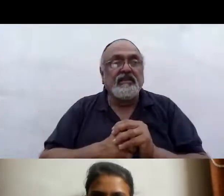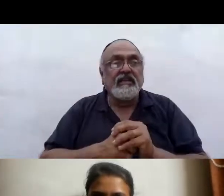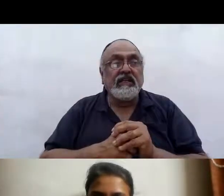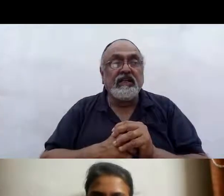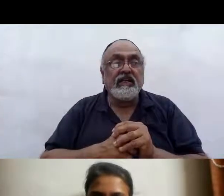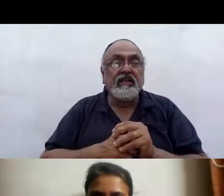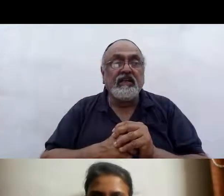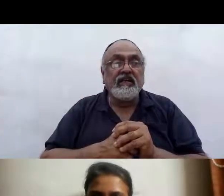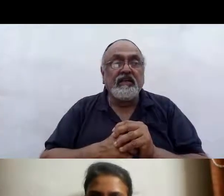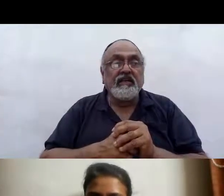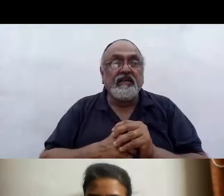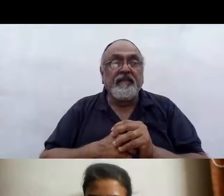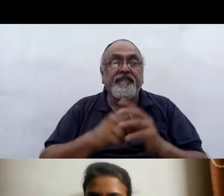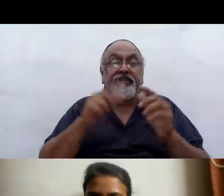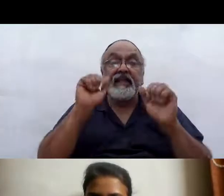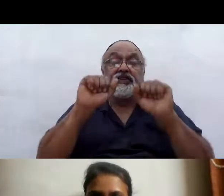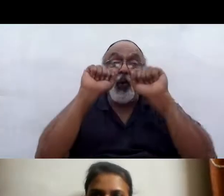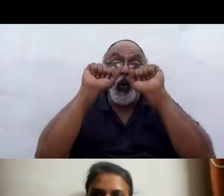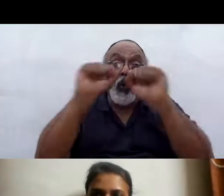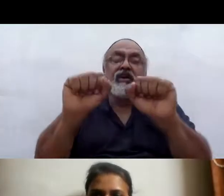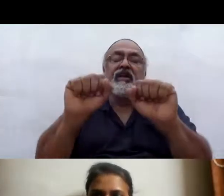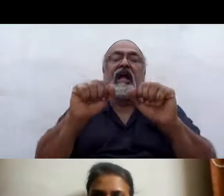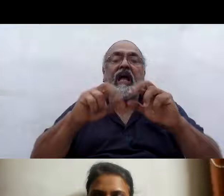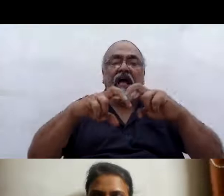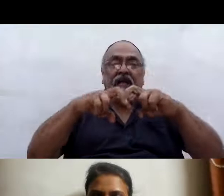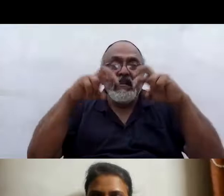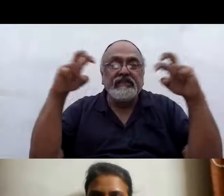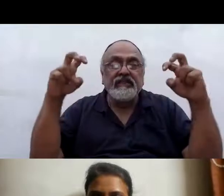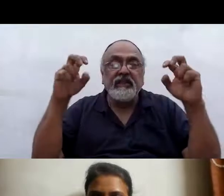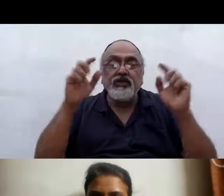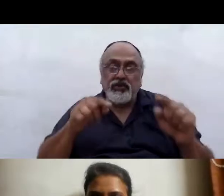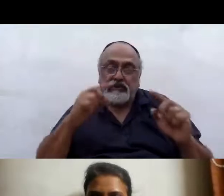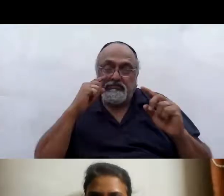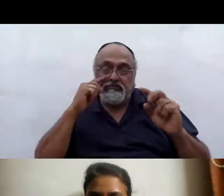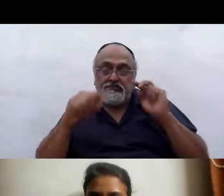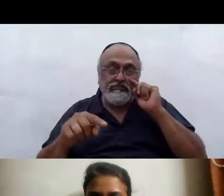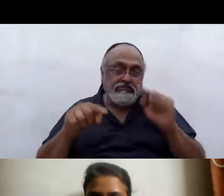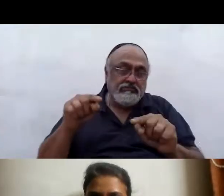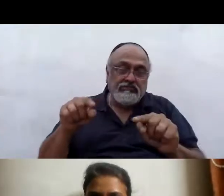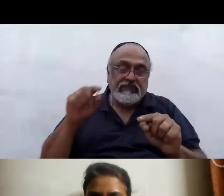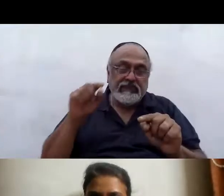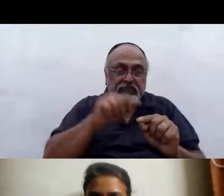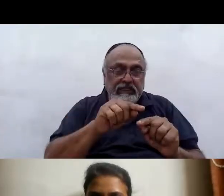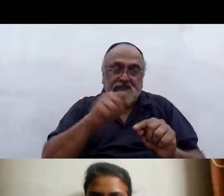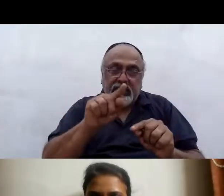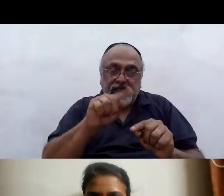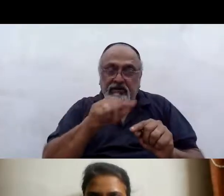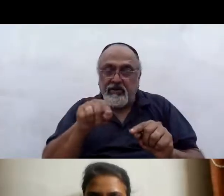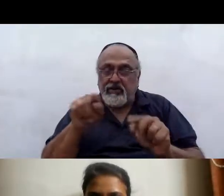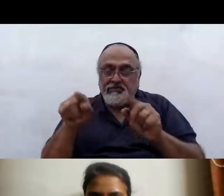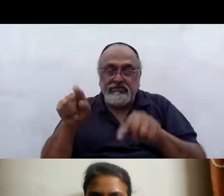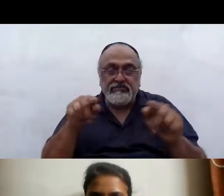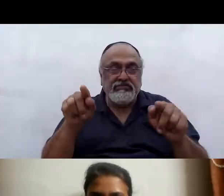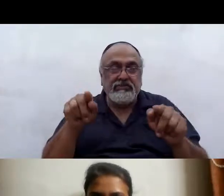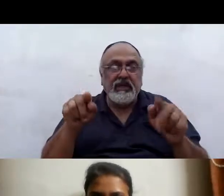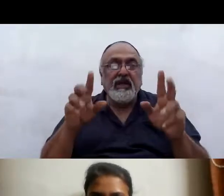is totally your analysis, your critical analysis, your comments. But one should keep in